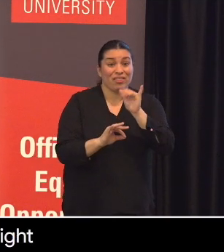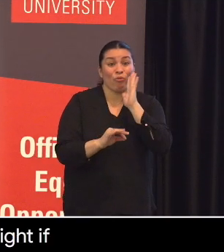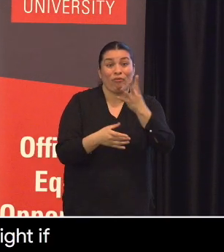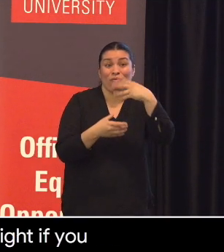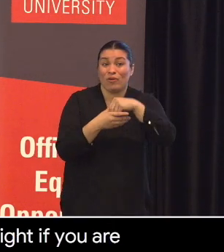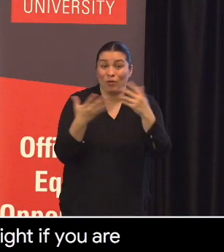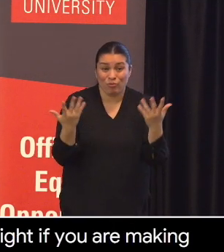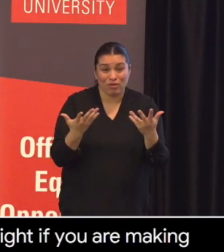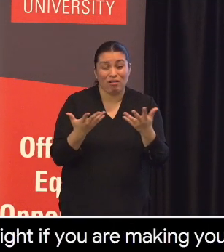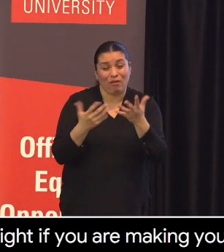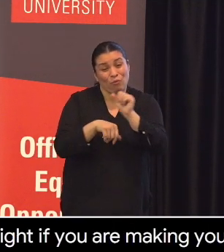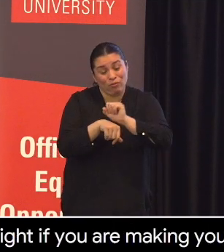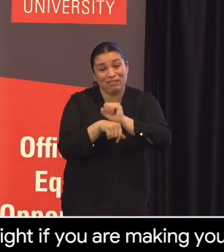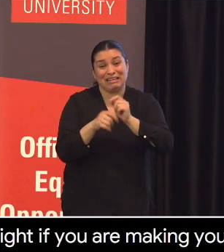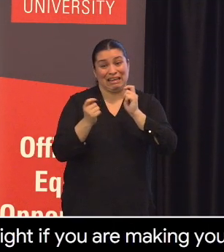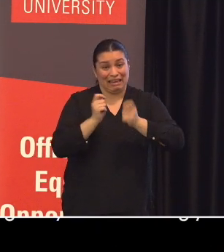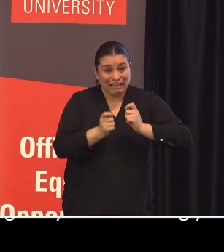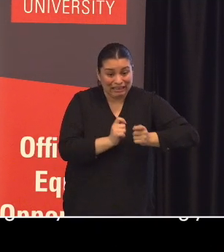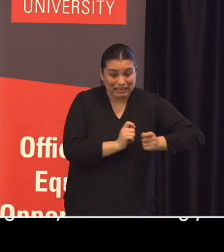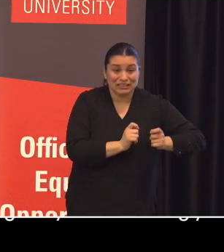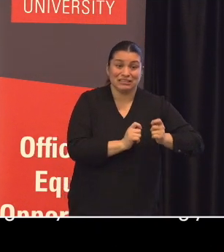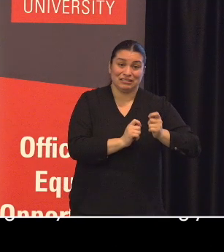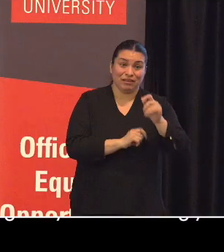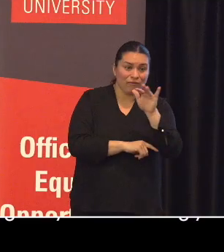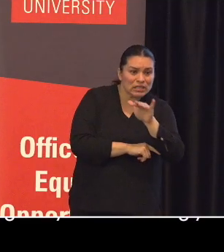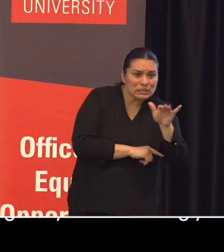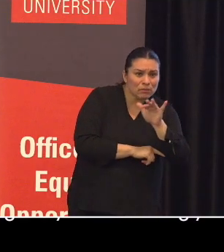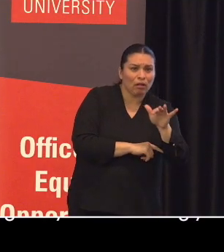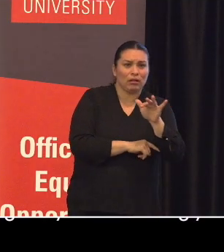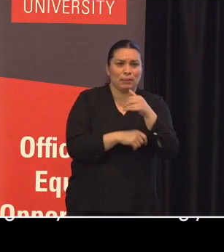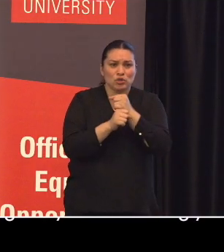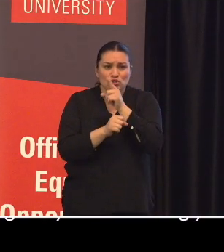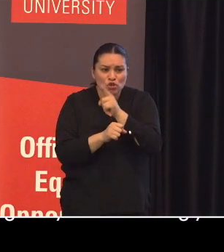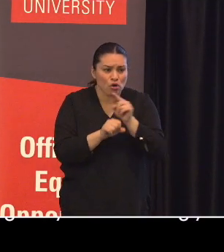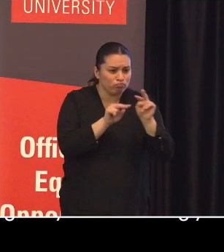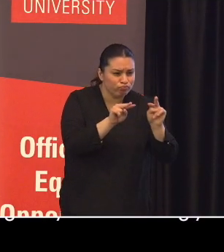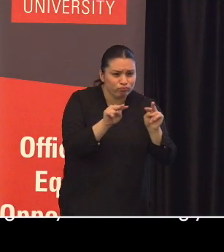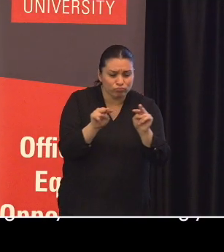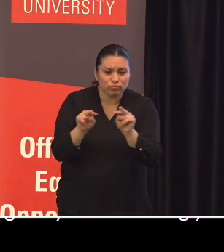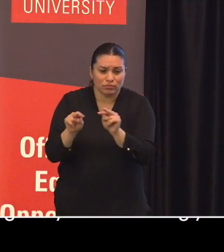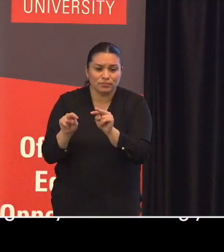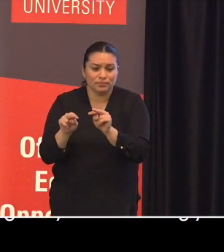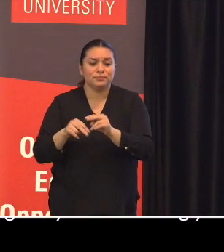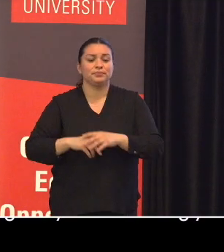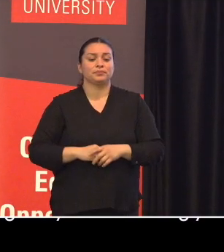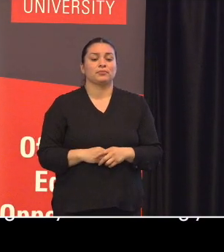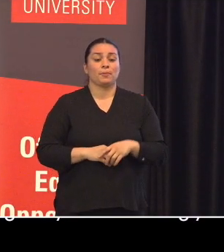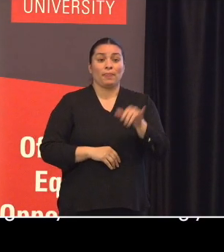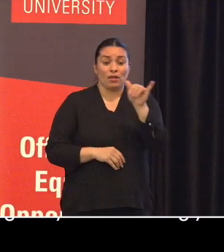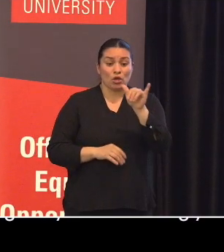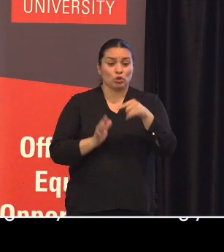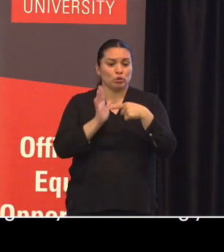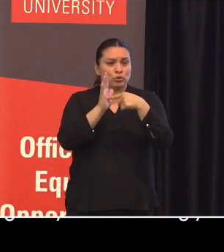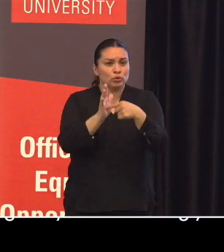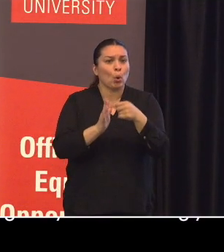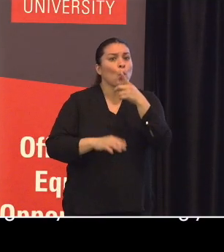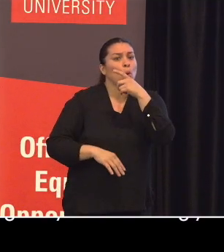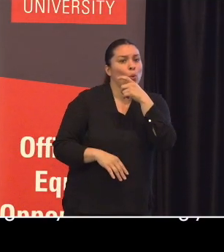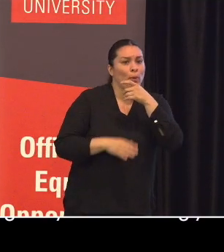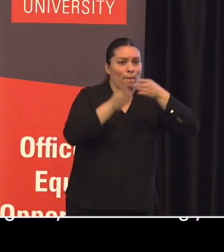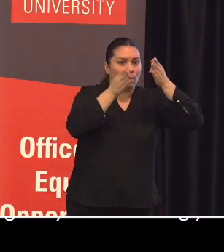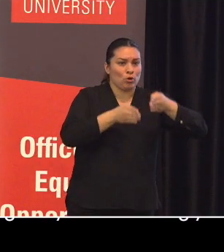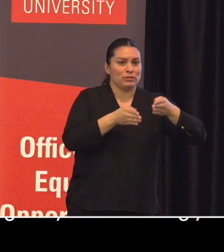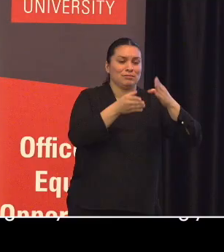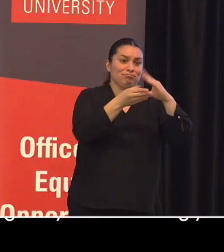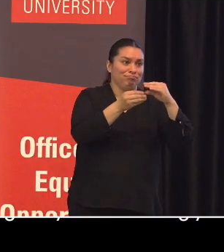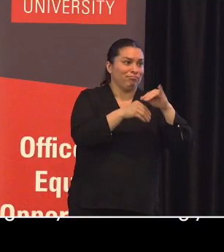If you are making your own video, use a software to make the video that auto captions. You're like, Anne, you just